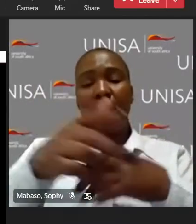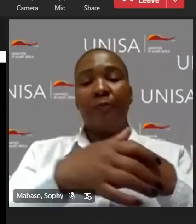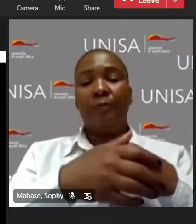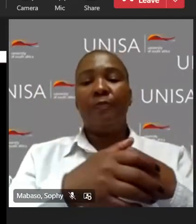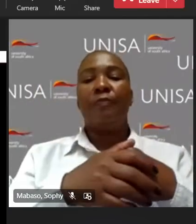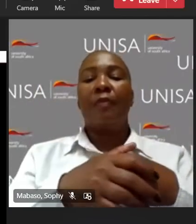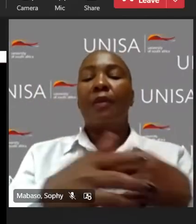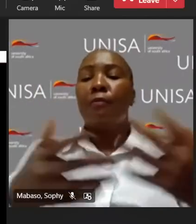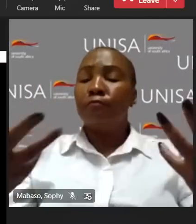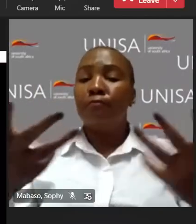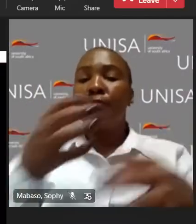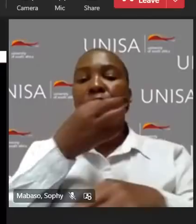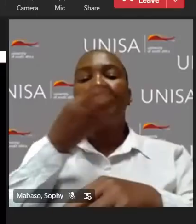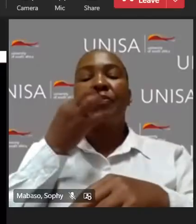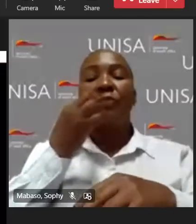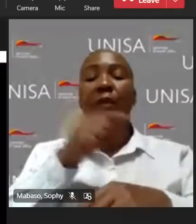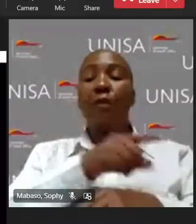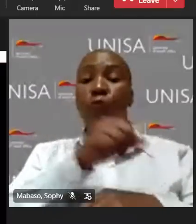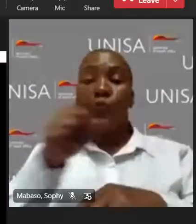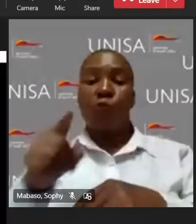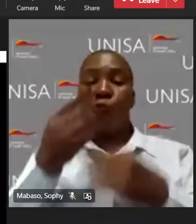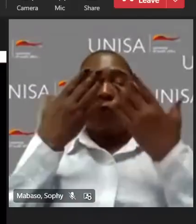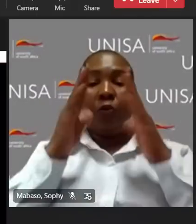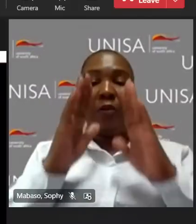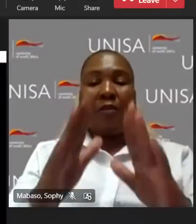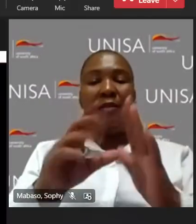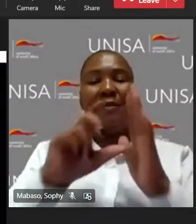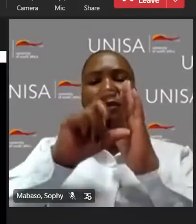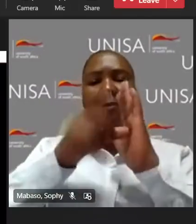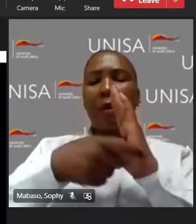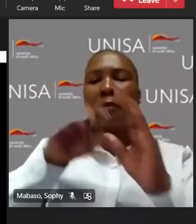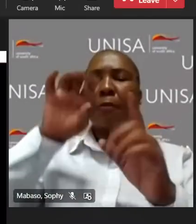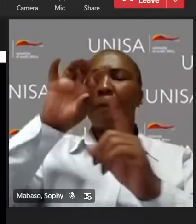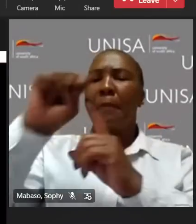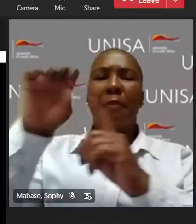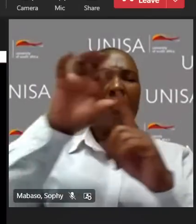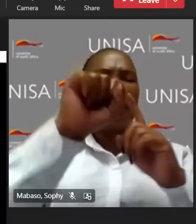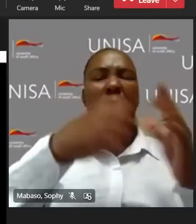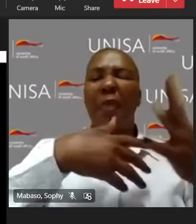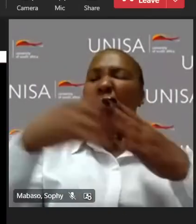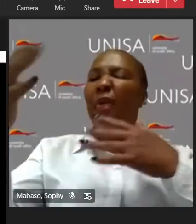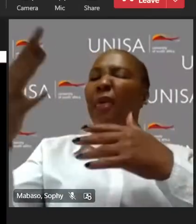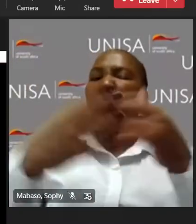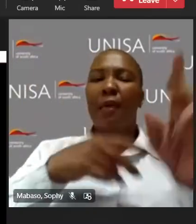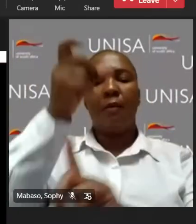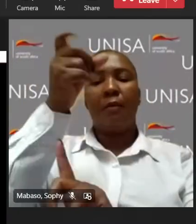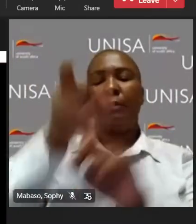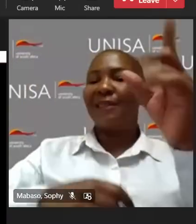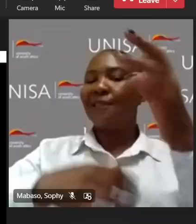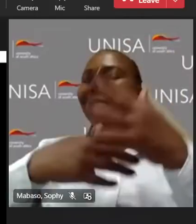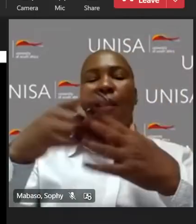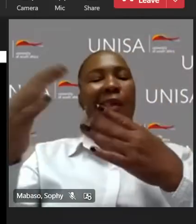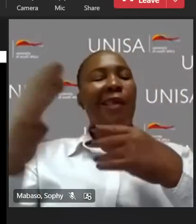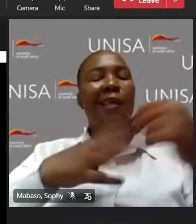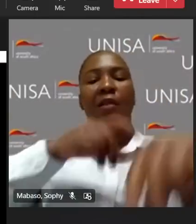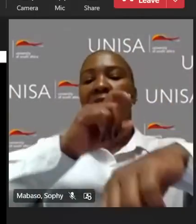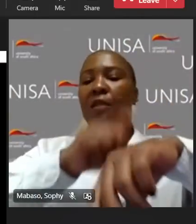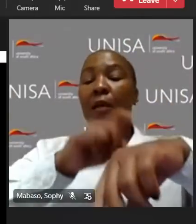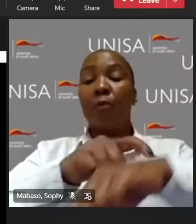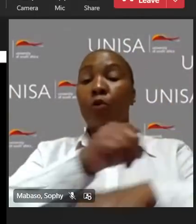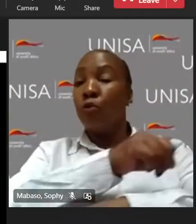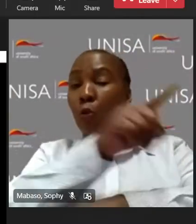And I must say, students, disability can be acquired by anyone, anytime. And those of you who will